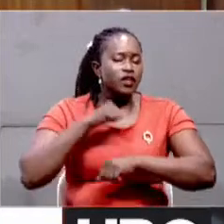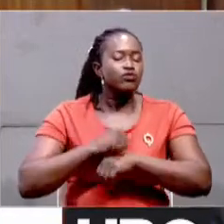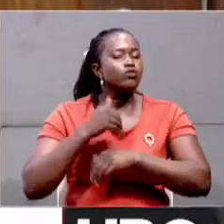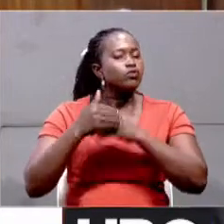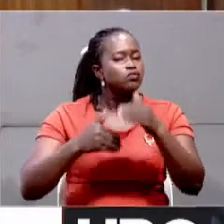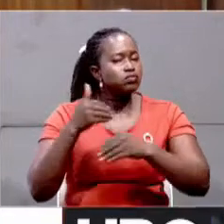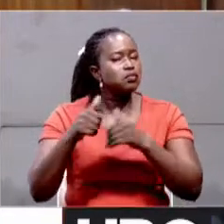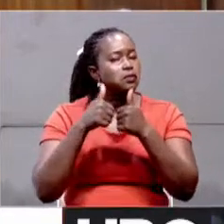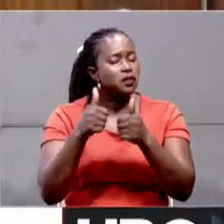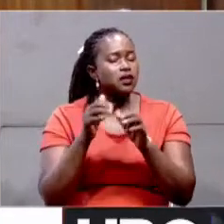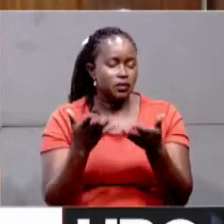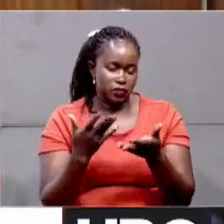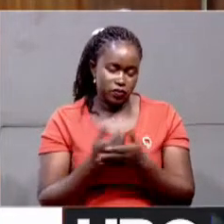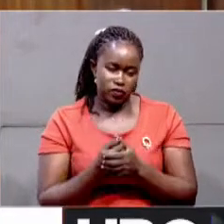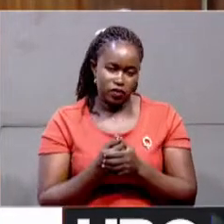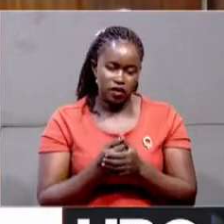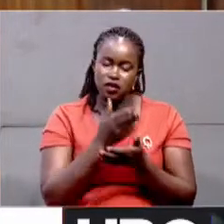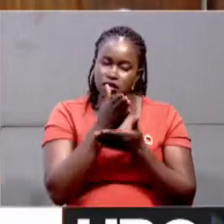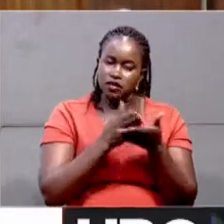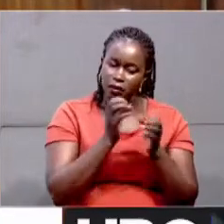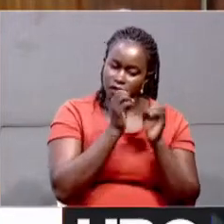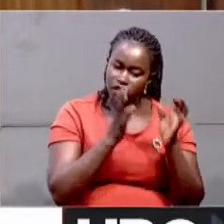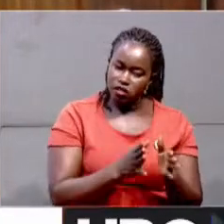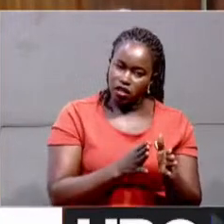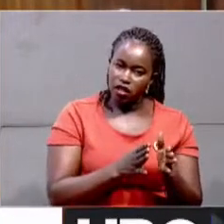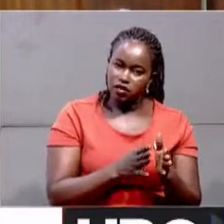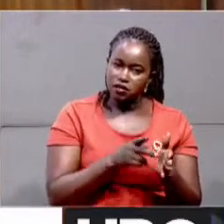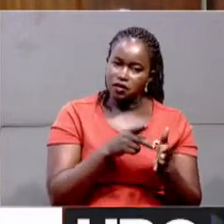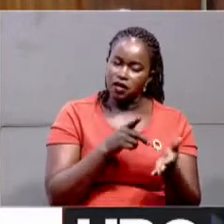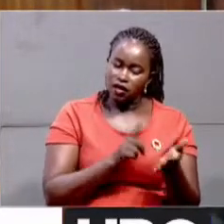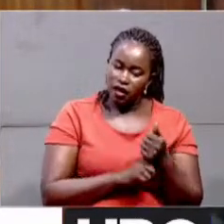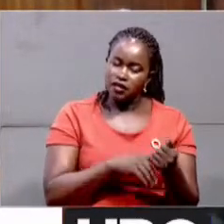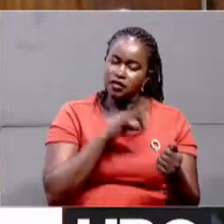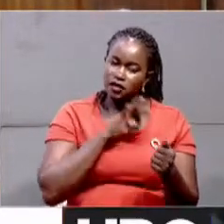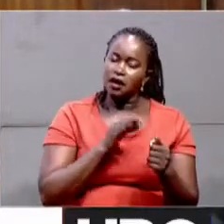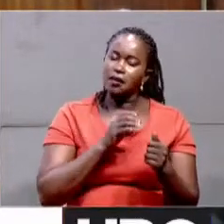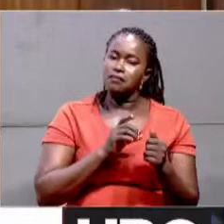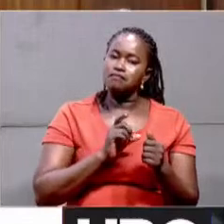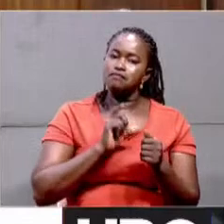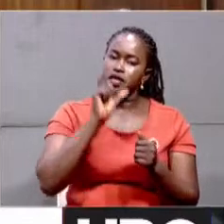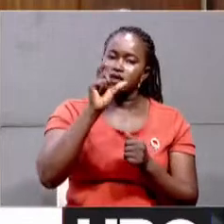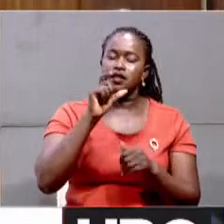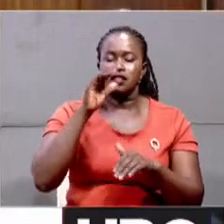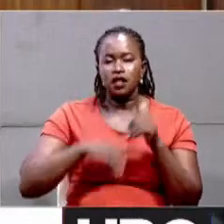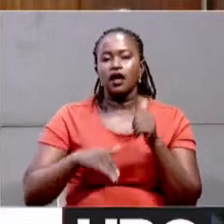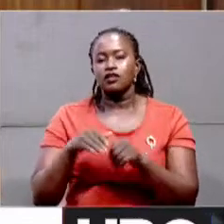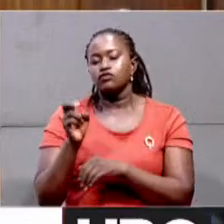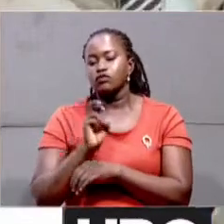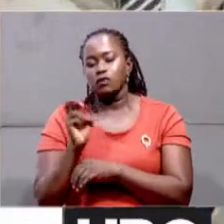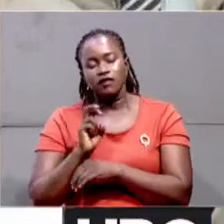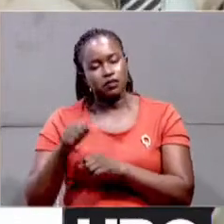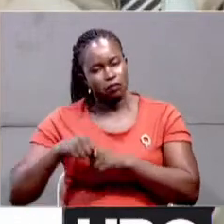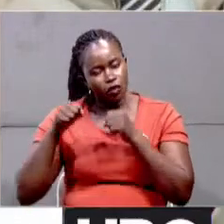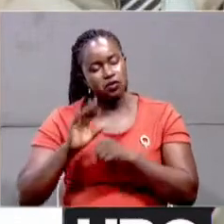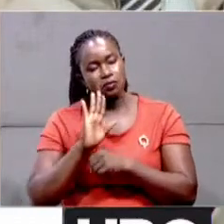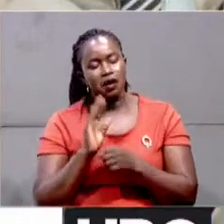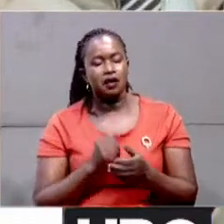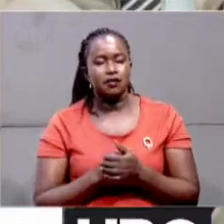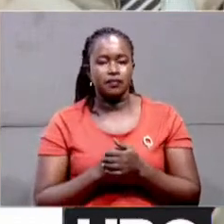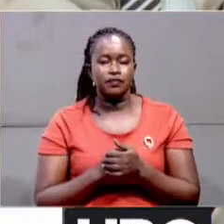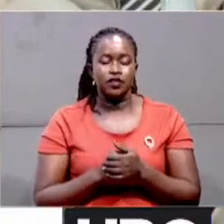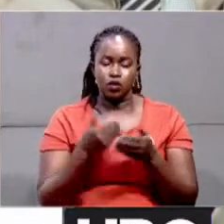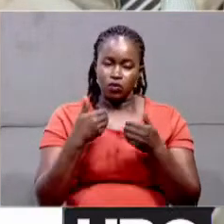run when some of the teachers are being paid highly than the supervisors? We have a